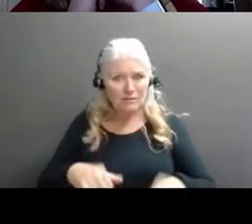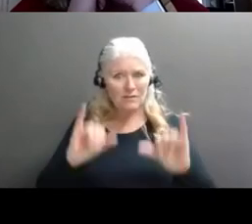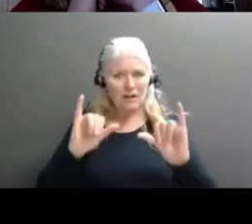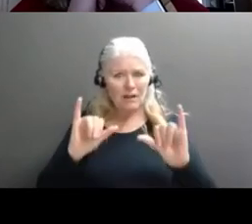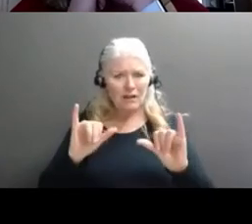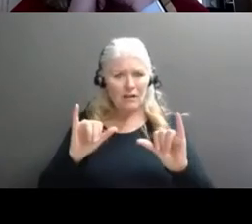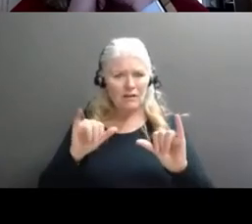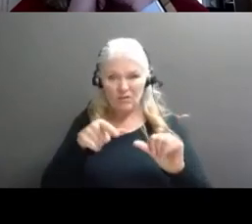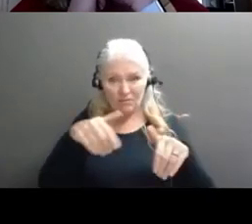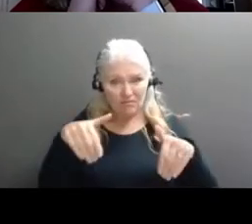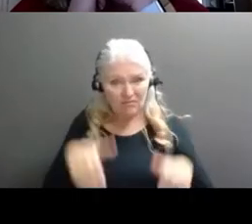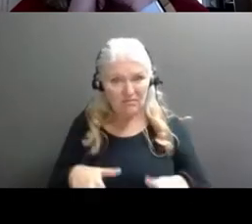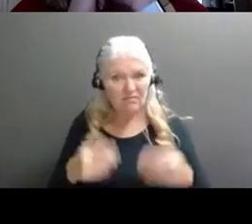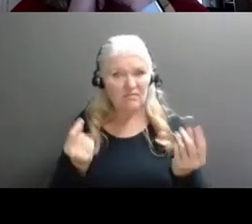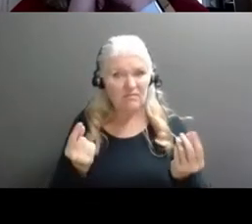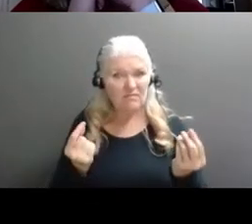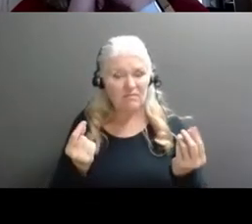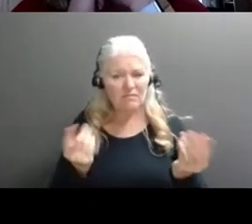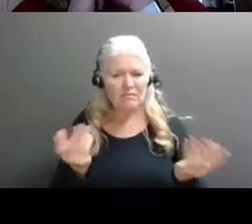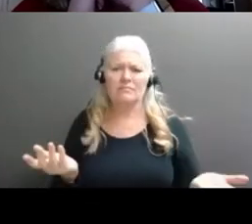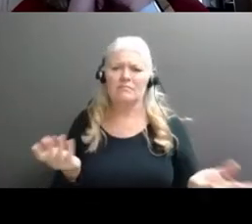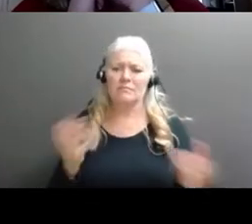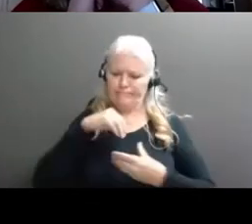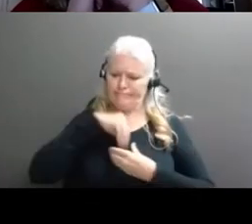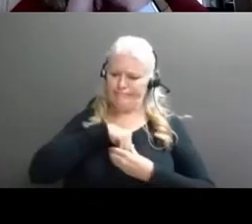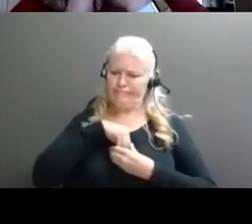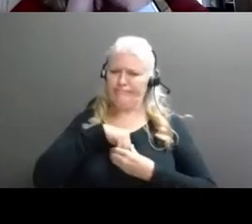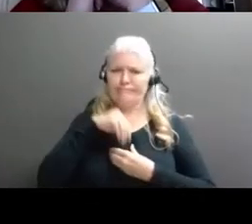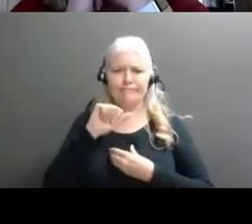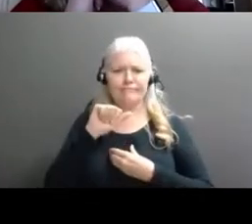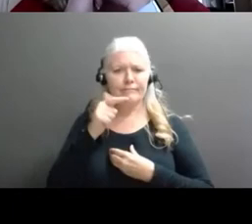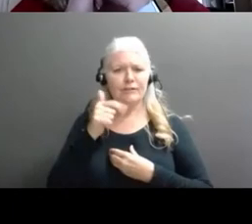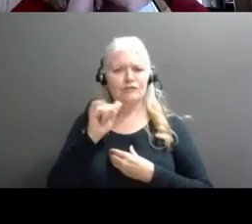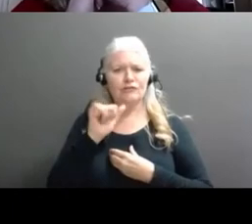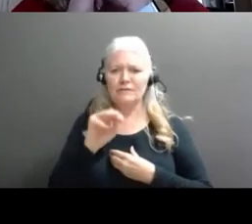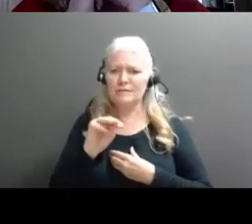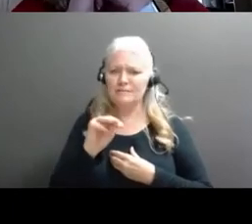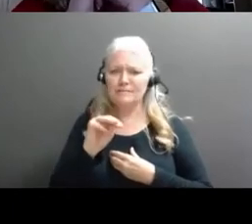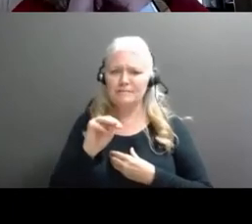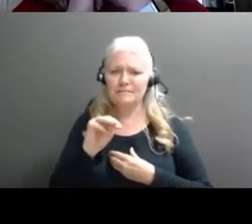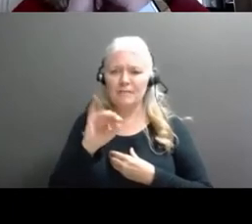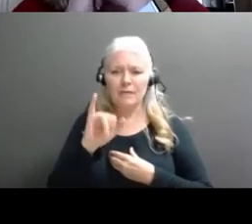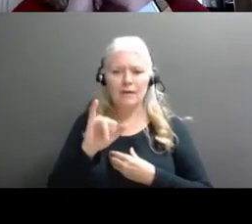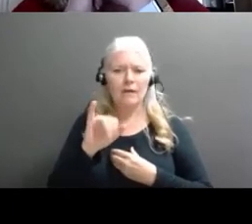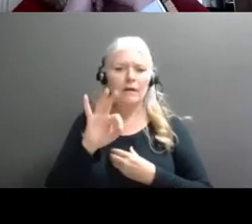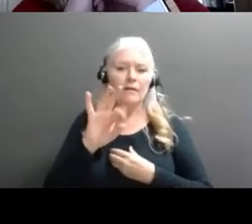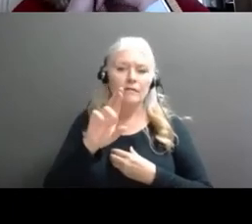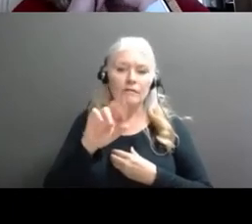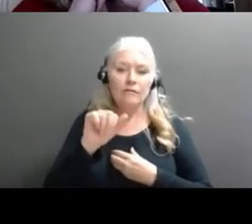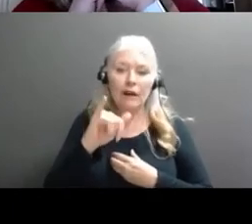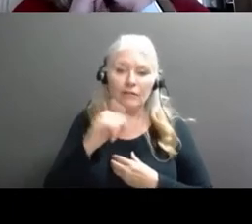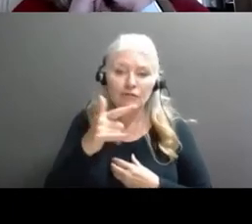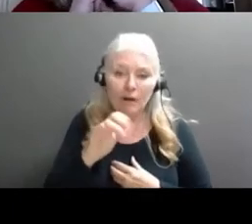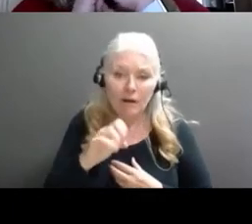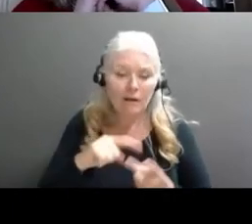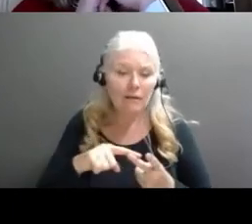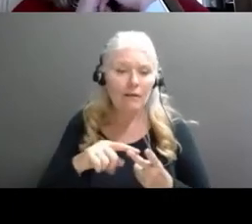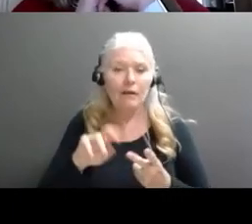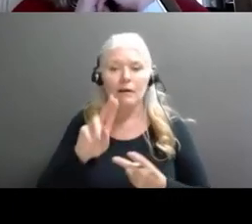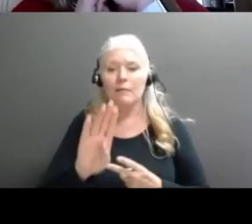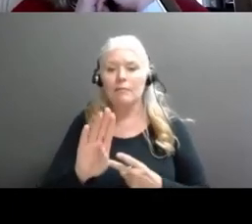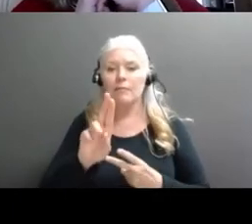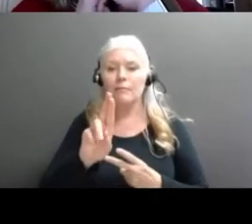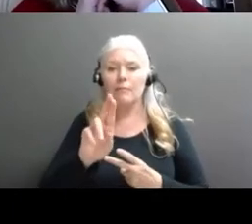about internalized ageism and our language everywhere, like that fragile, a burden. Oh, they're incapable. No